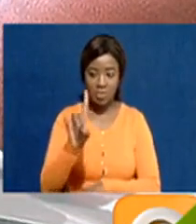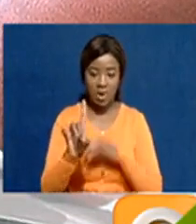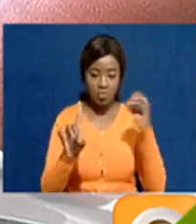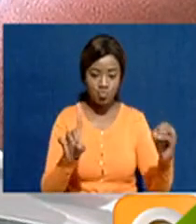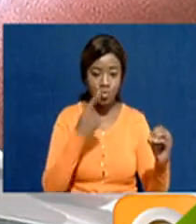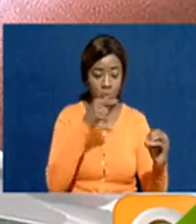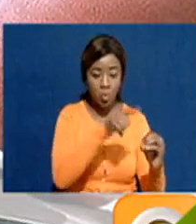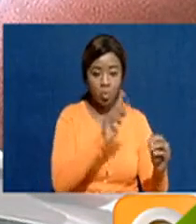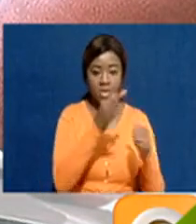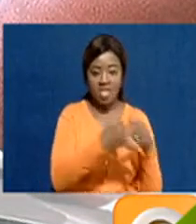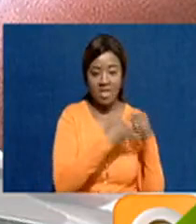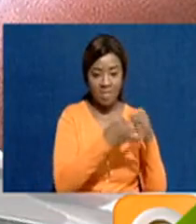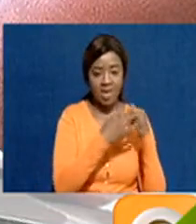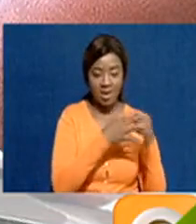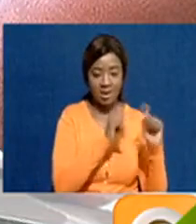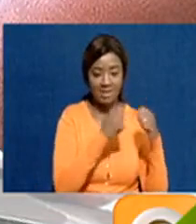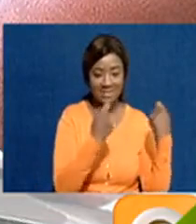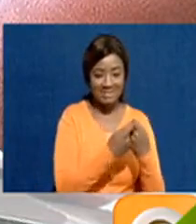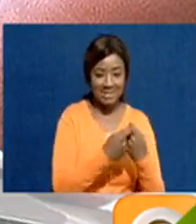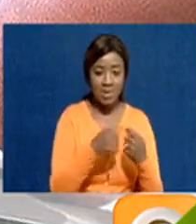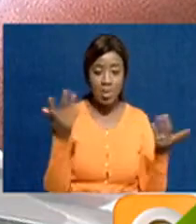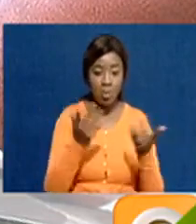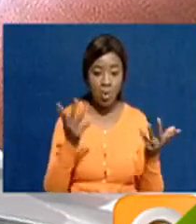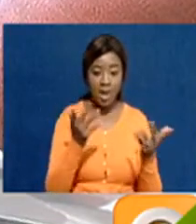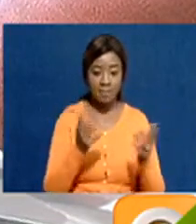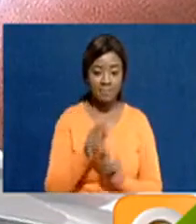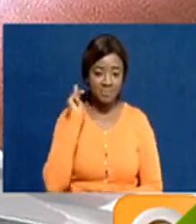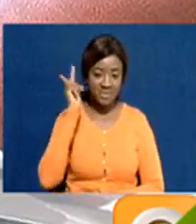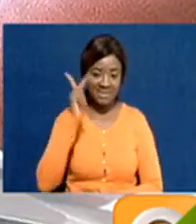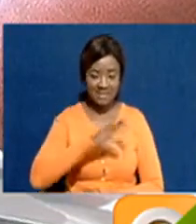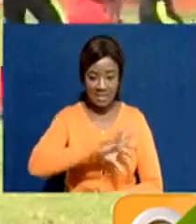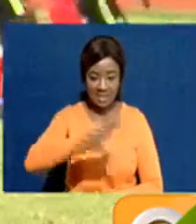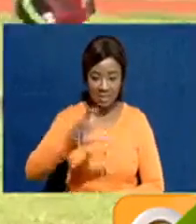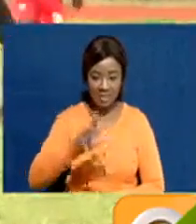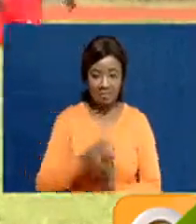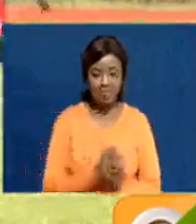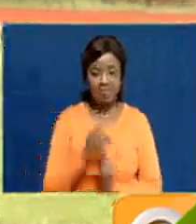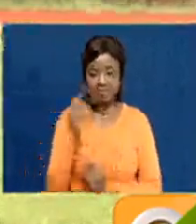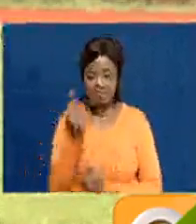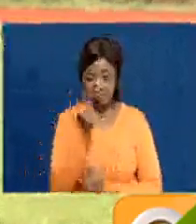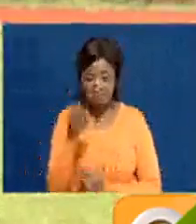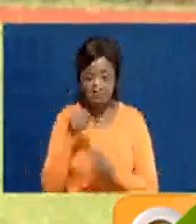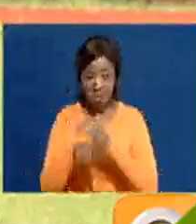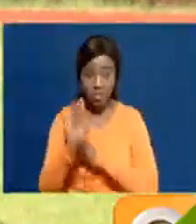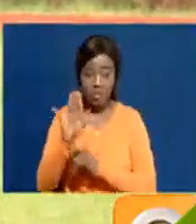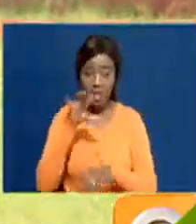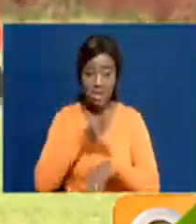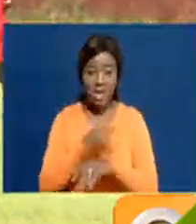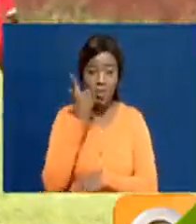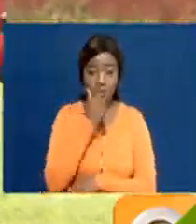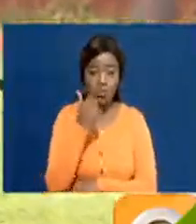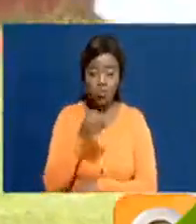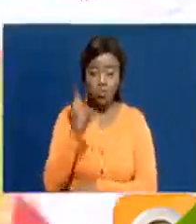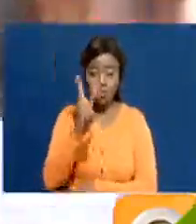Kibera Black Stars at a packed Gusii Stadium in Kisii County. The only goal of the match was scored by